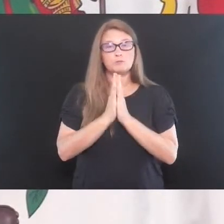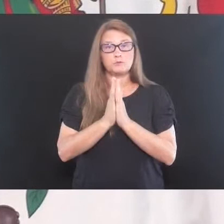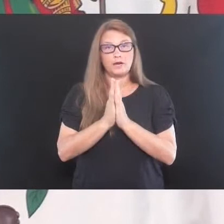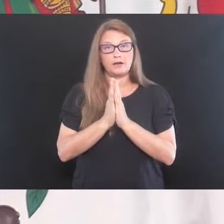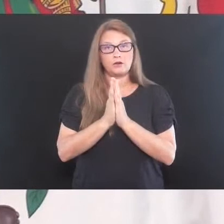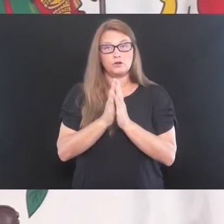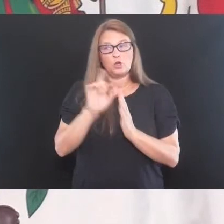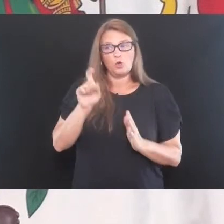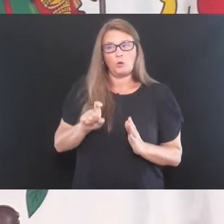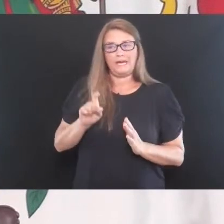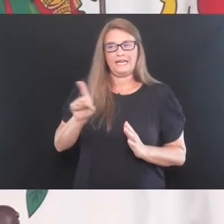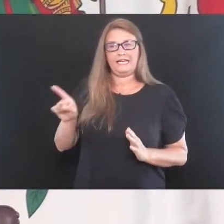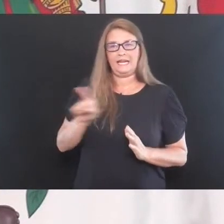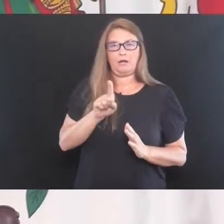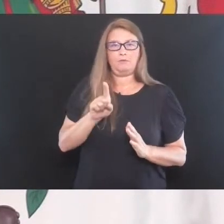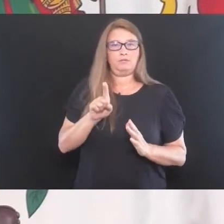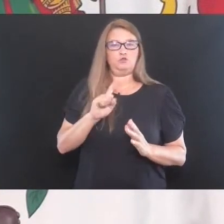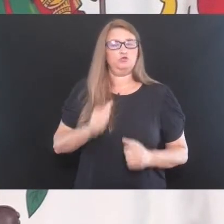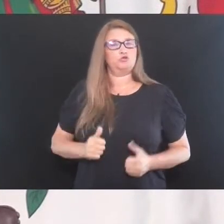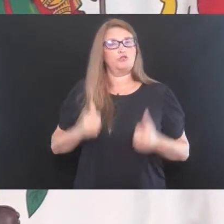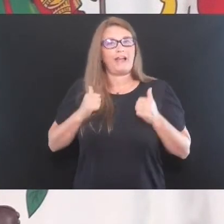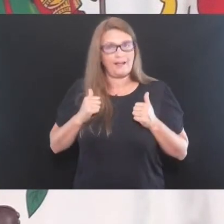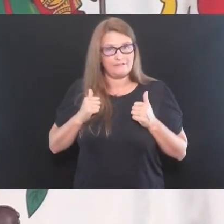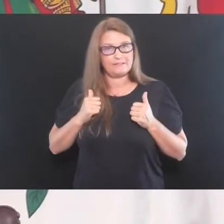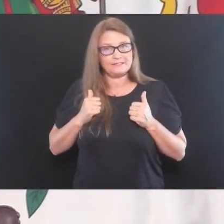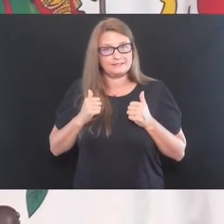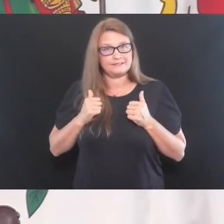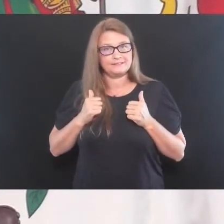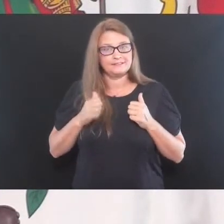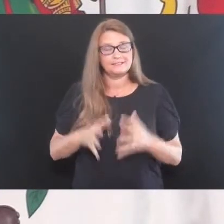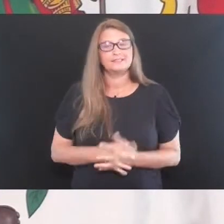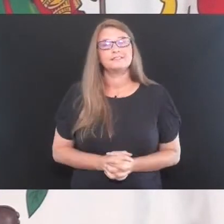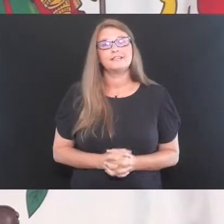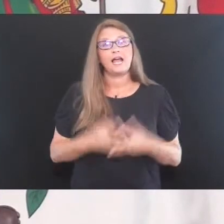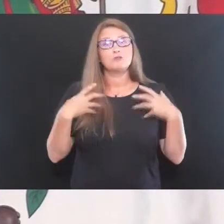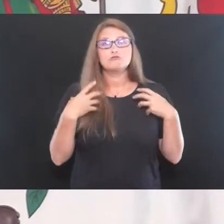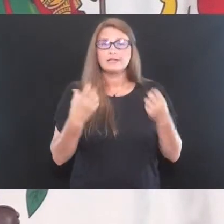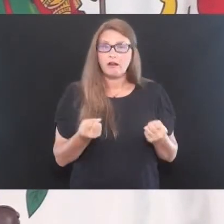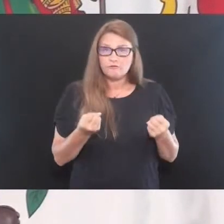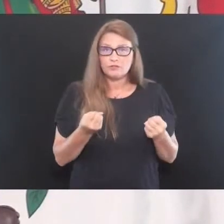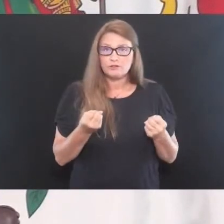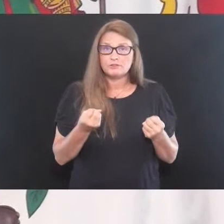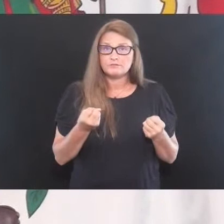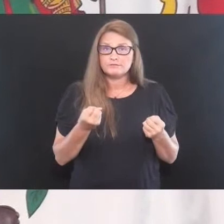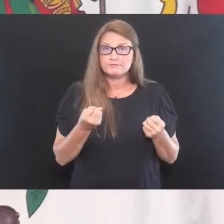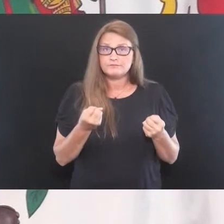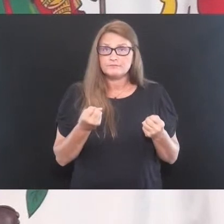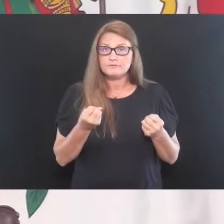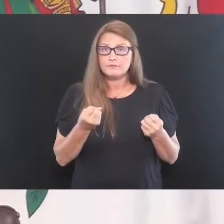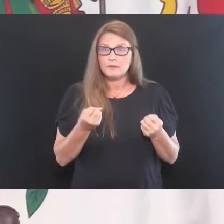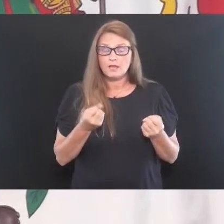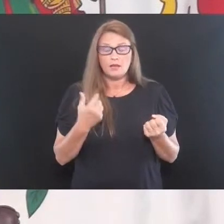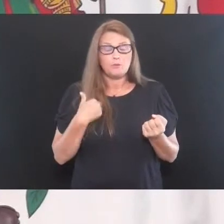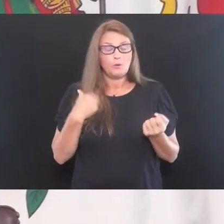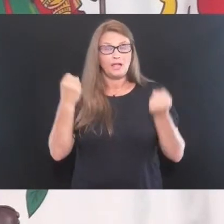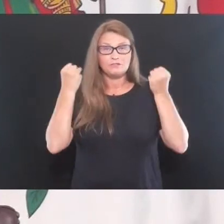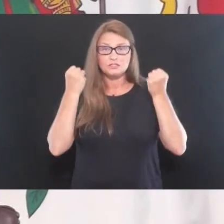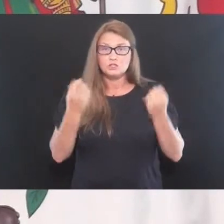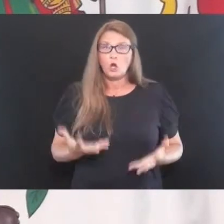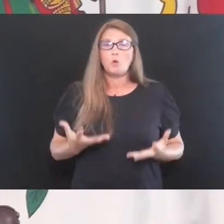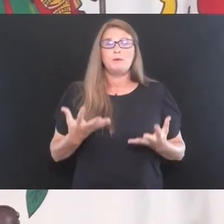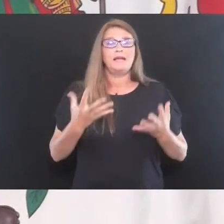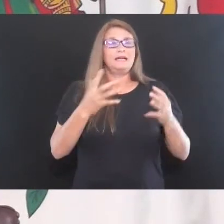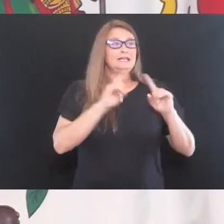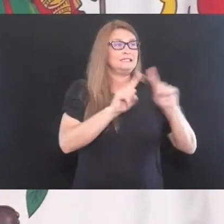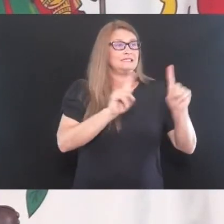survive. We need him to do well, and the reality is we just have story